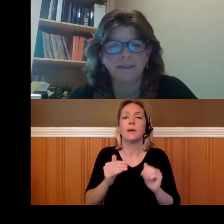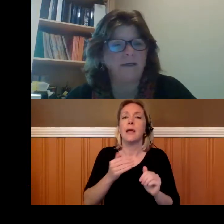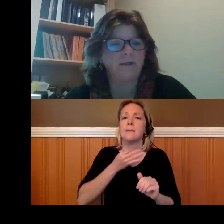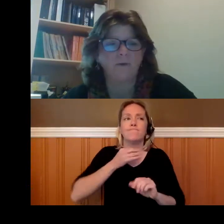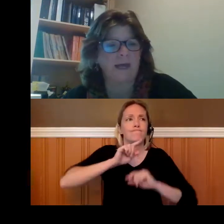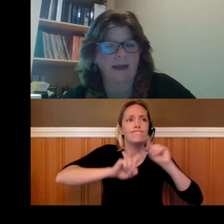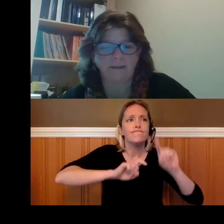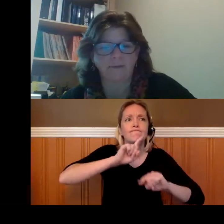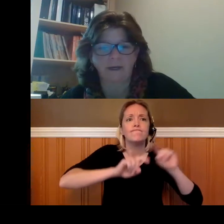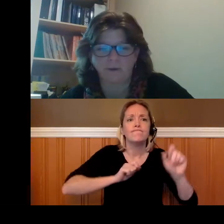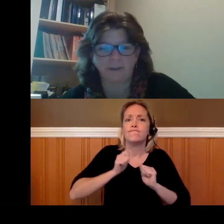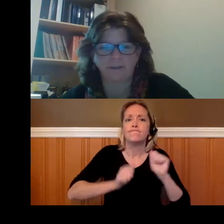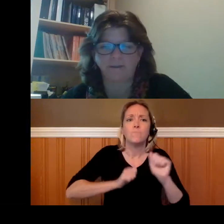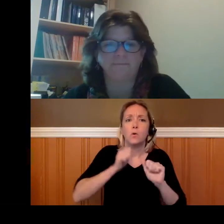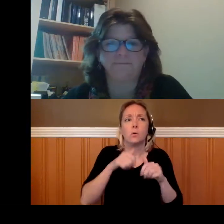many questions.